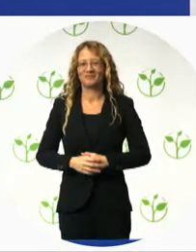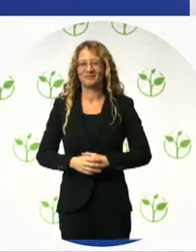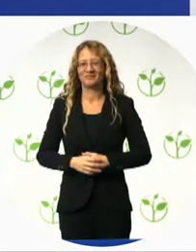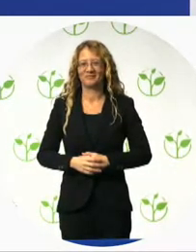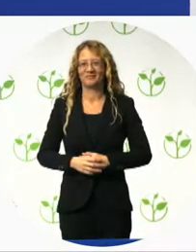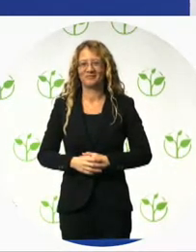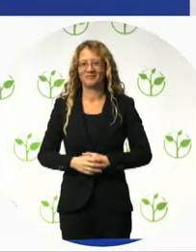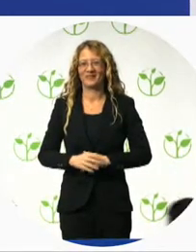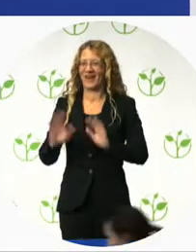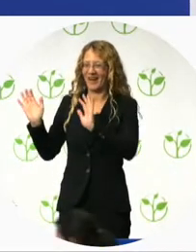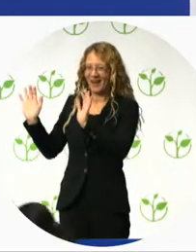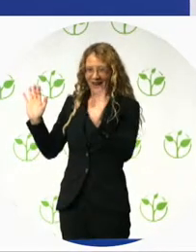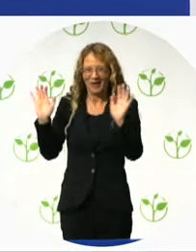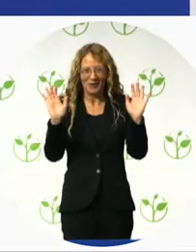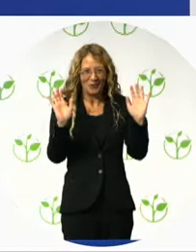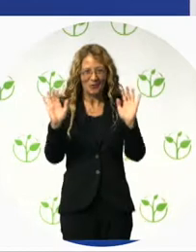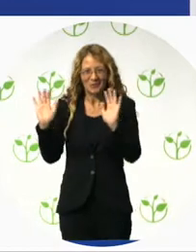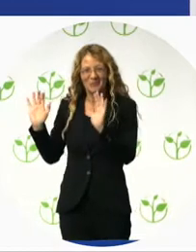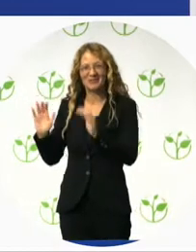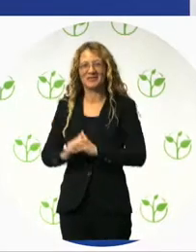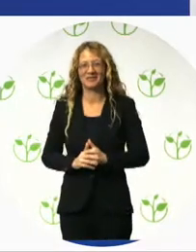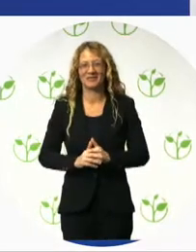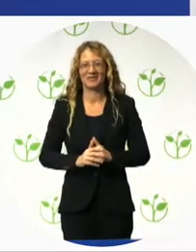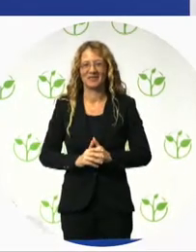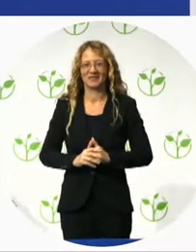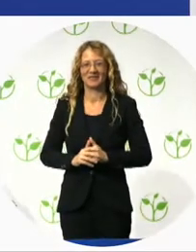Hi, I wanted to thank you, Zero Project, for having